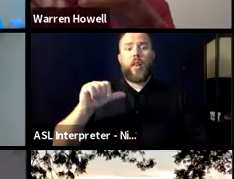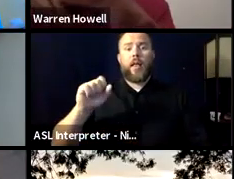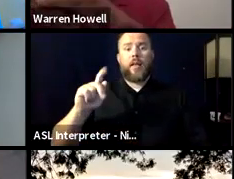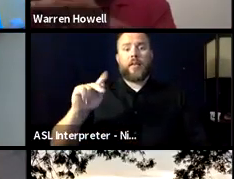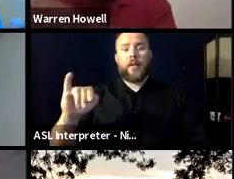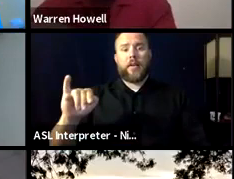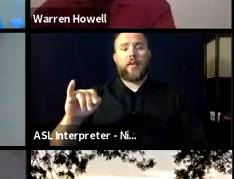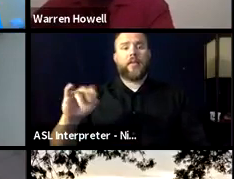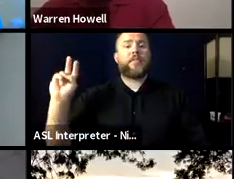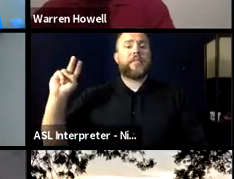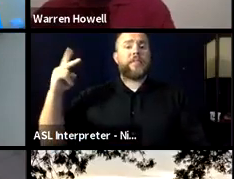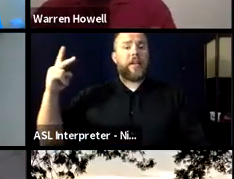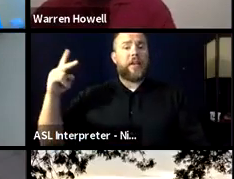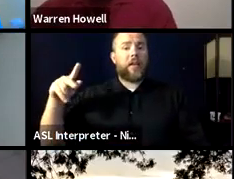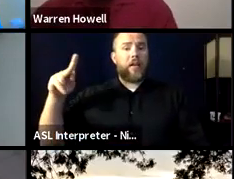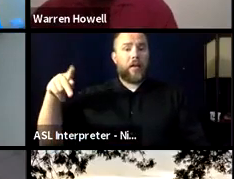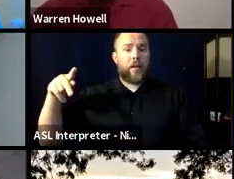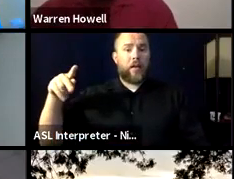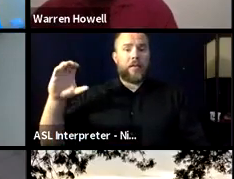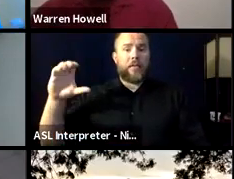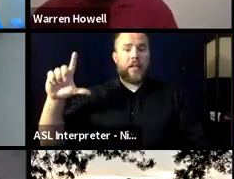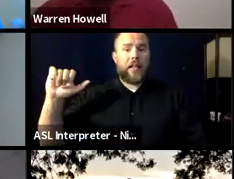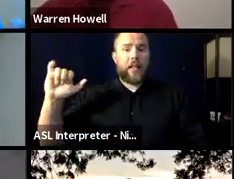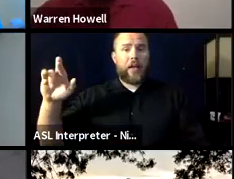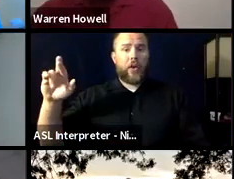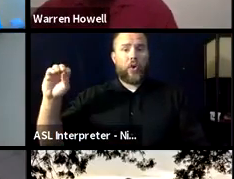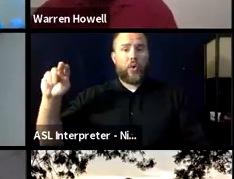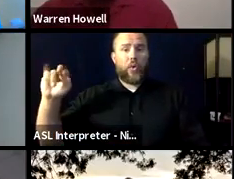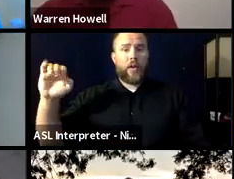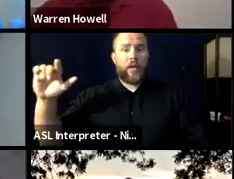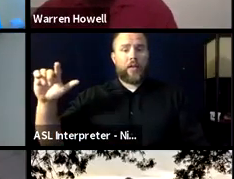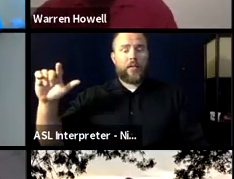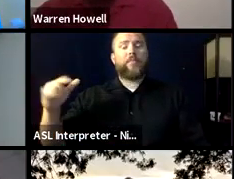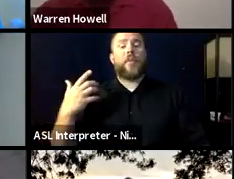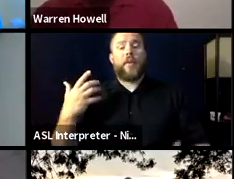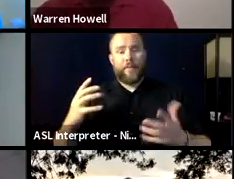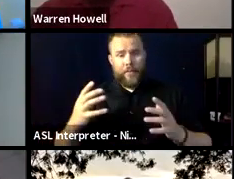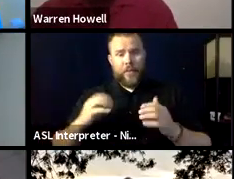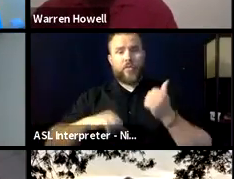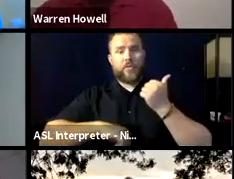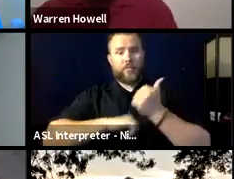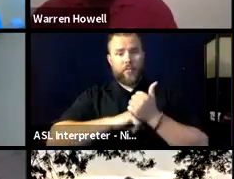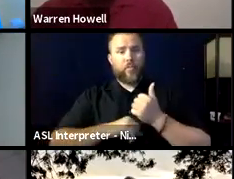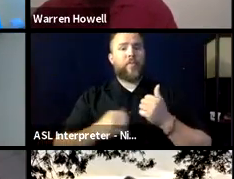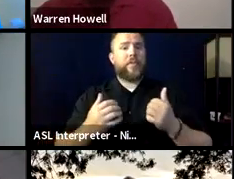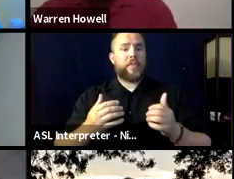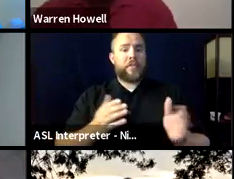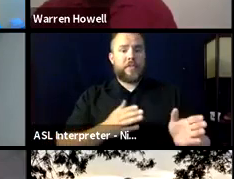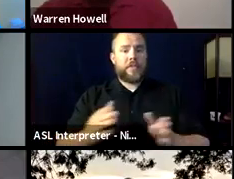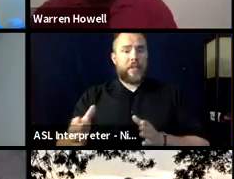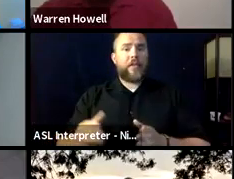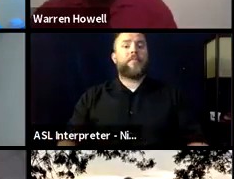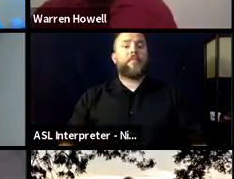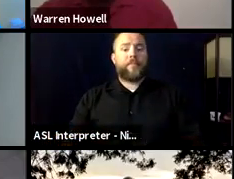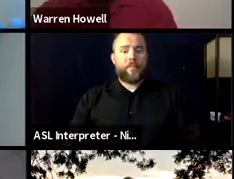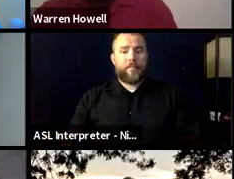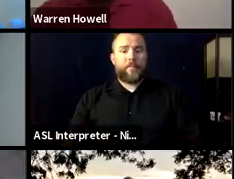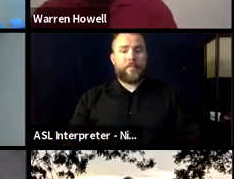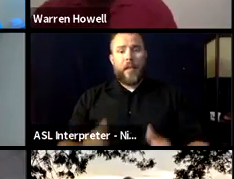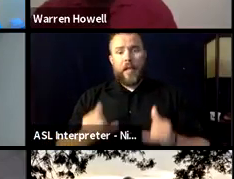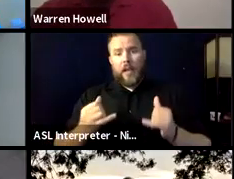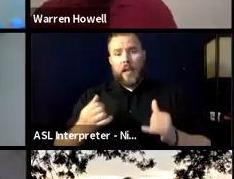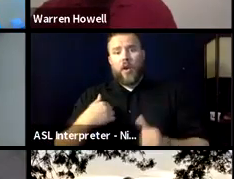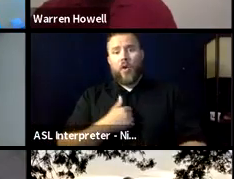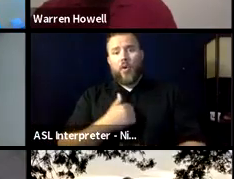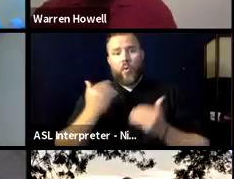the executive session meeting minutes from July 14th, 2020. Any discussion? Hearing none, I will go ahead and call the roll for this